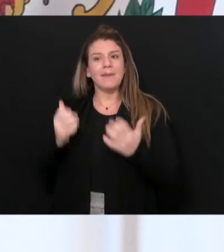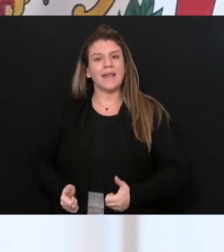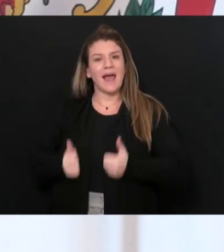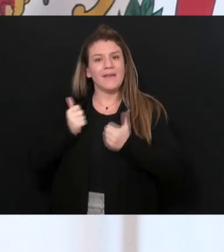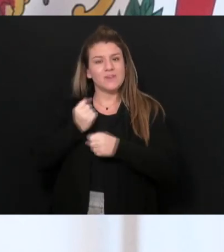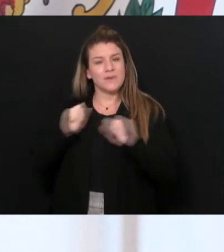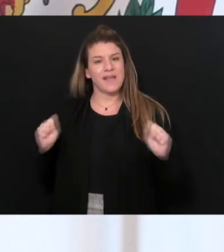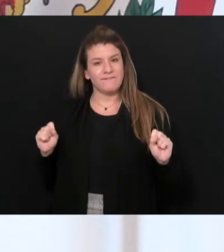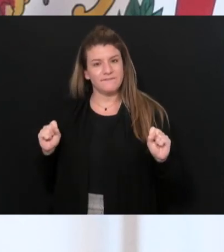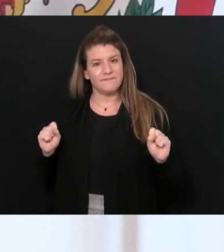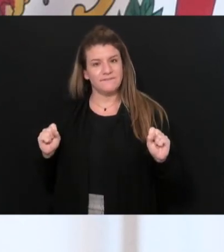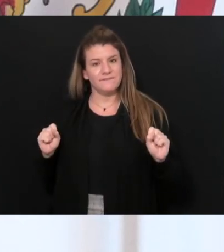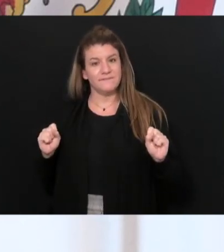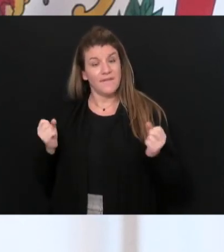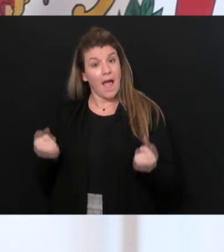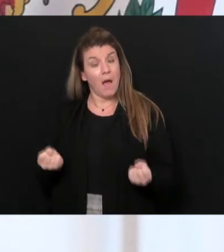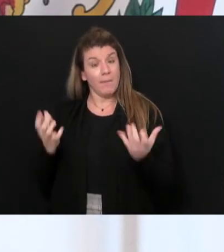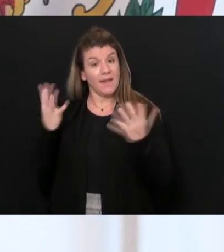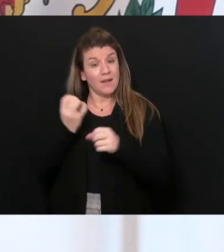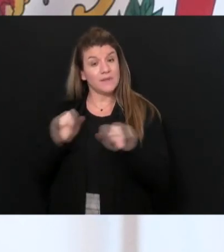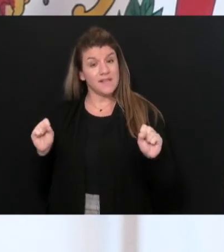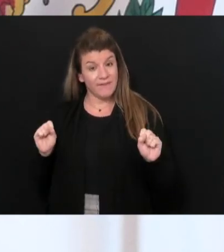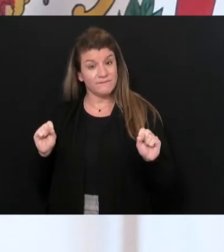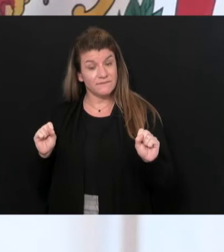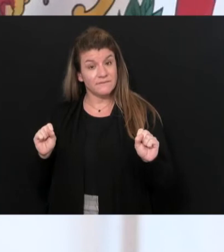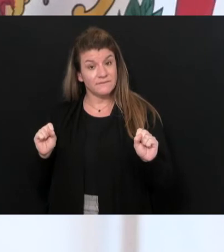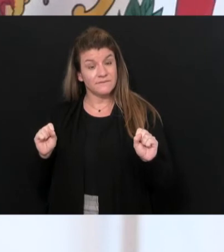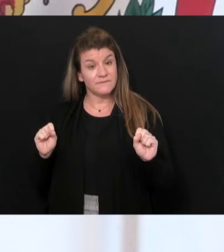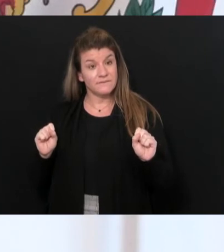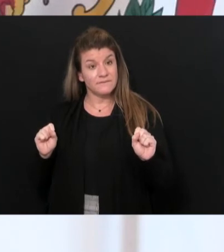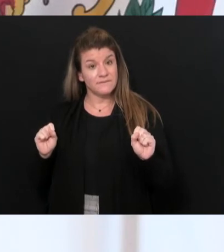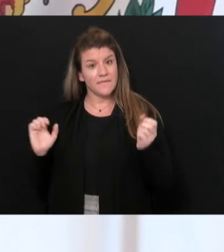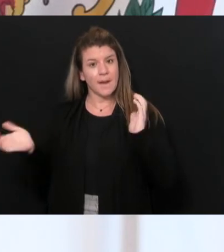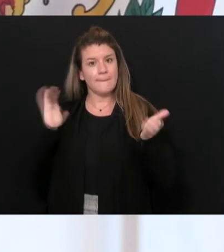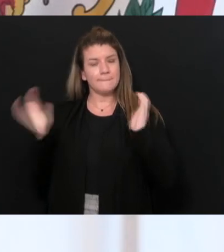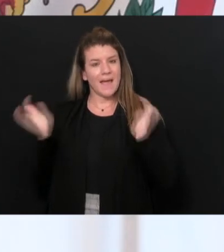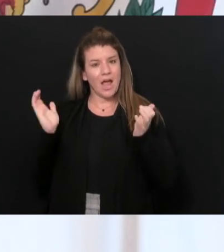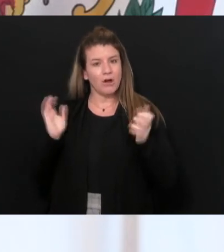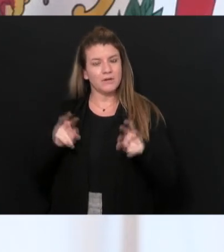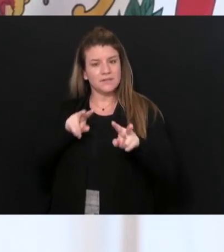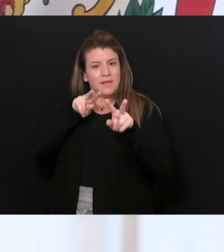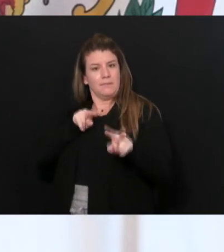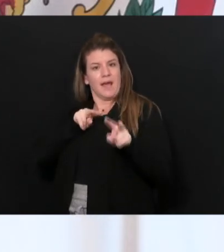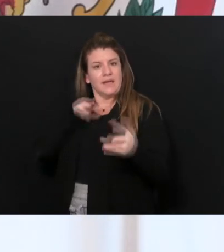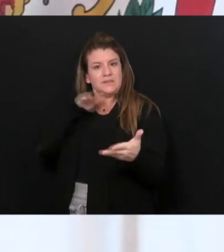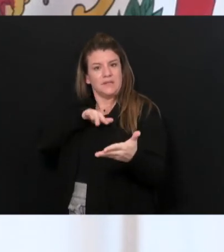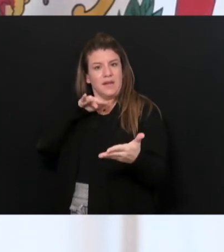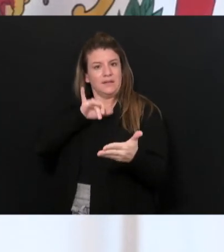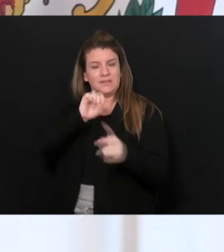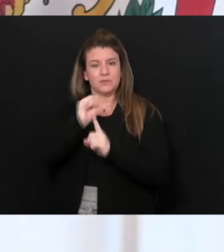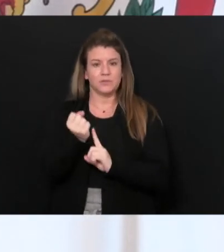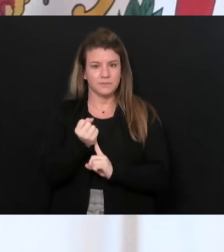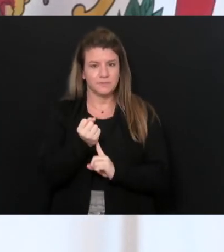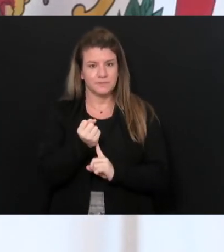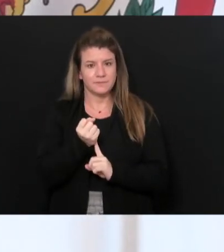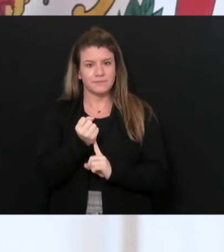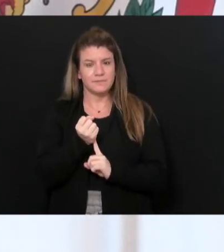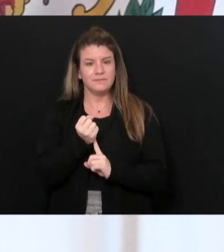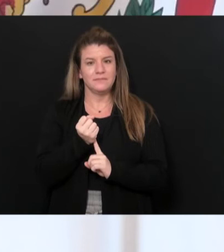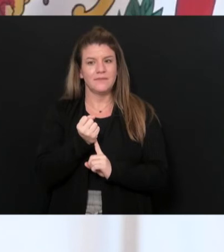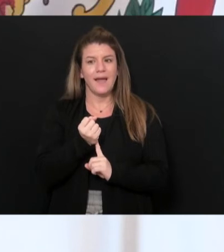save? How many did we save versus sitting back and studying the situation, and then study it